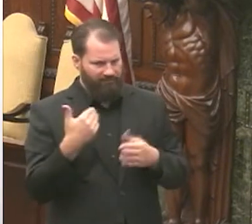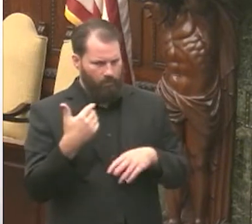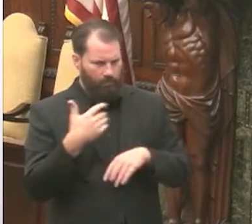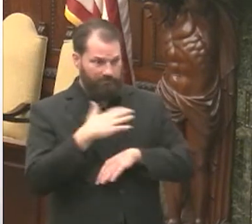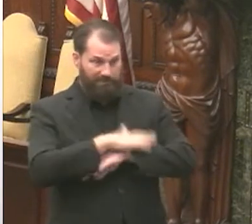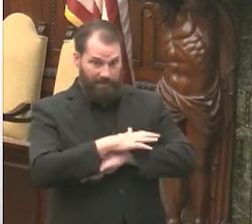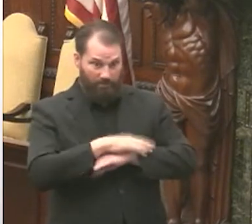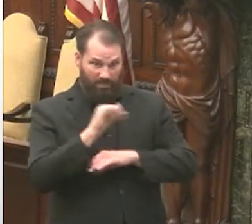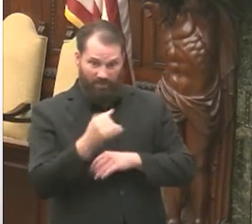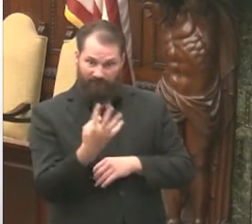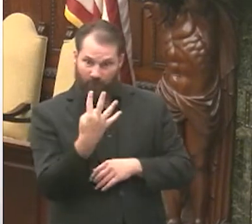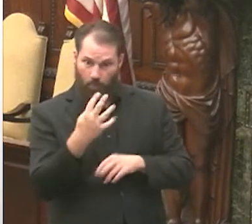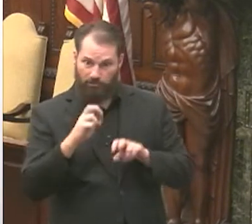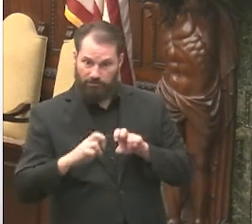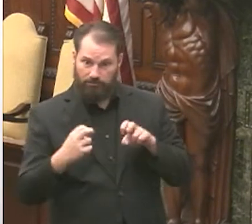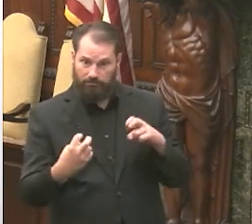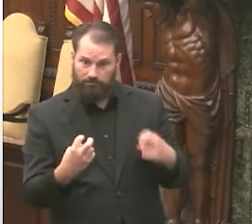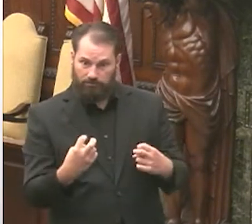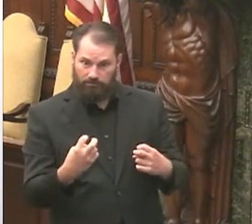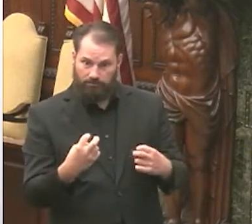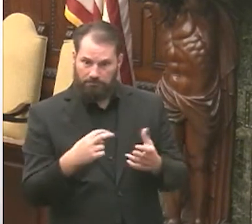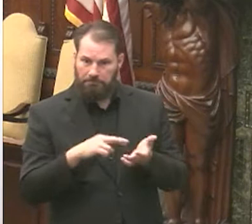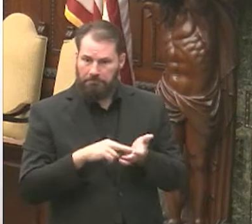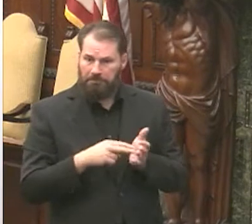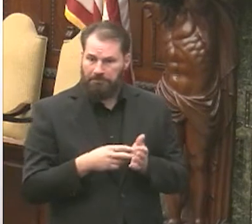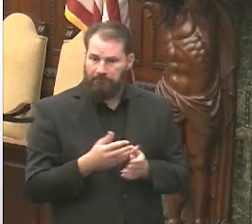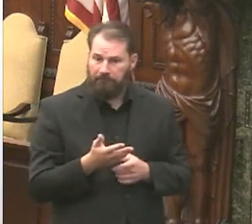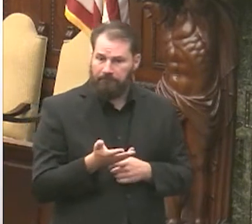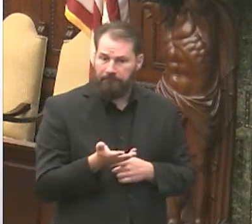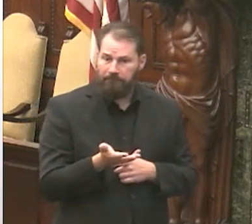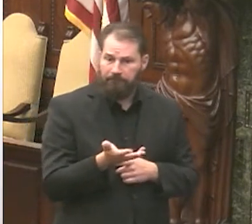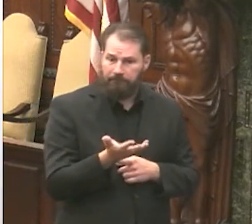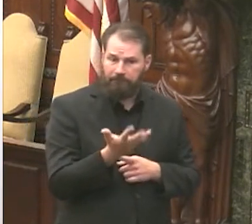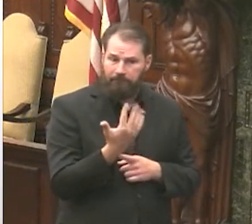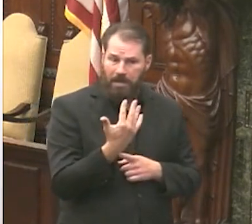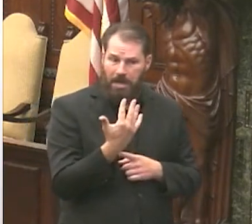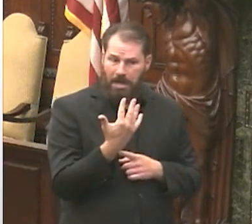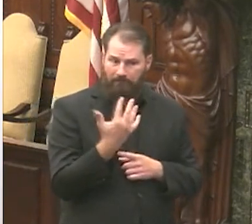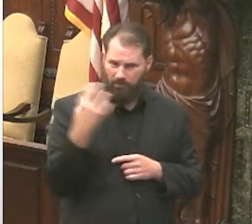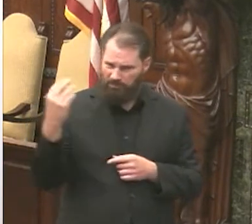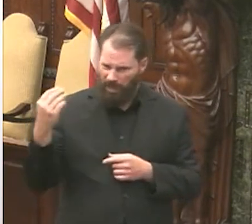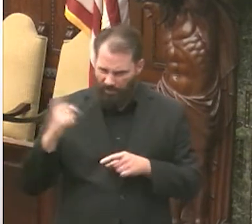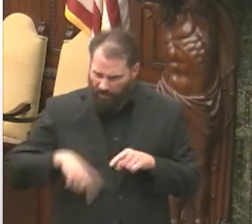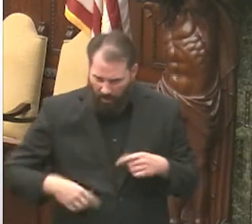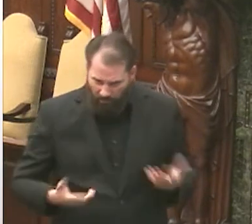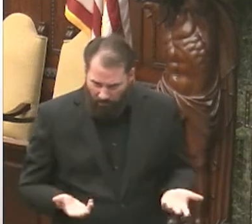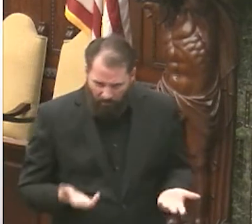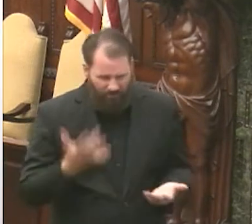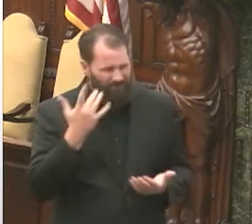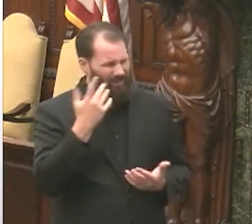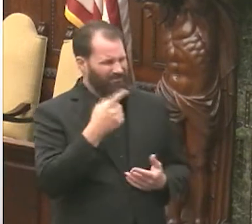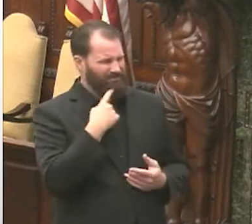cannot go to indoor dining? And if so, how did you come up with the 4 number? That is correct.